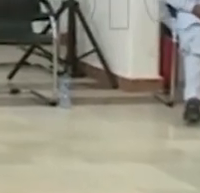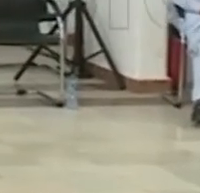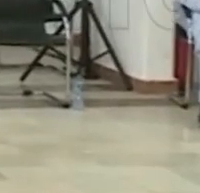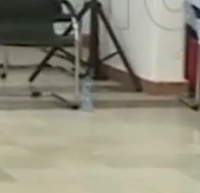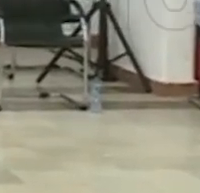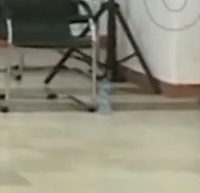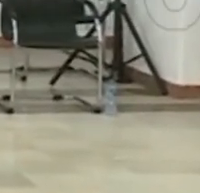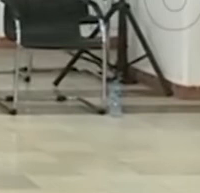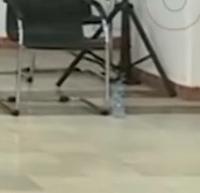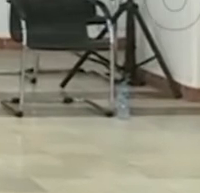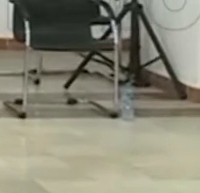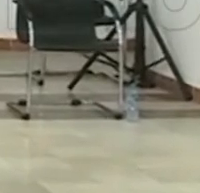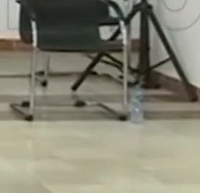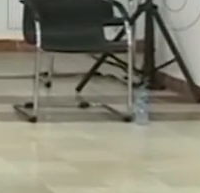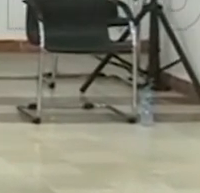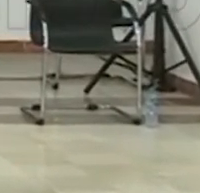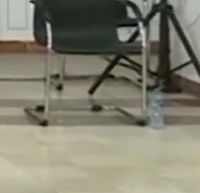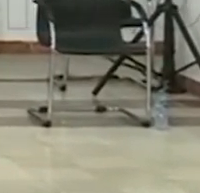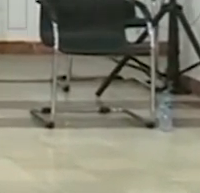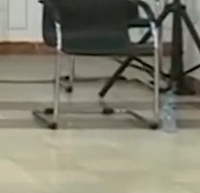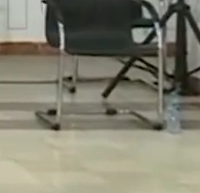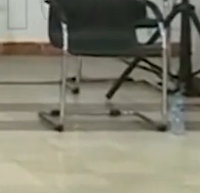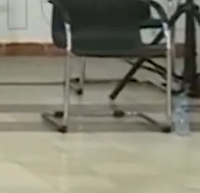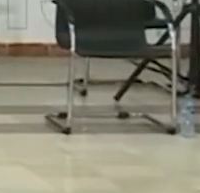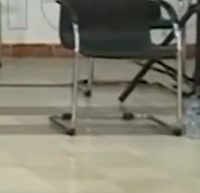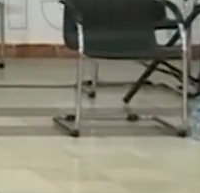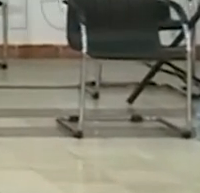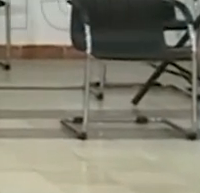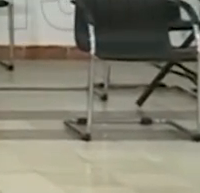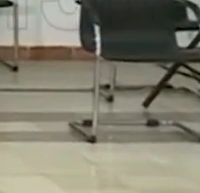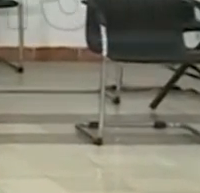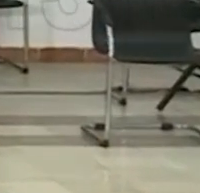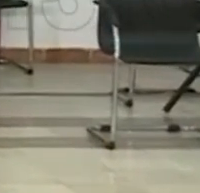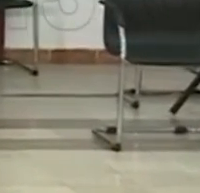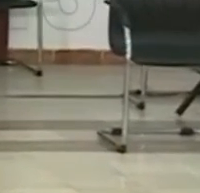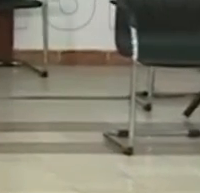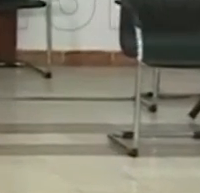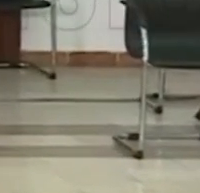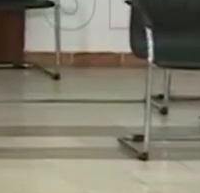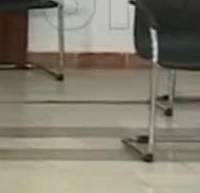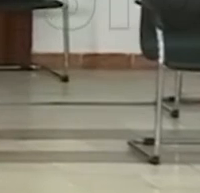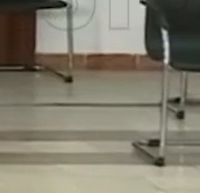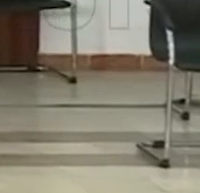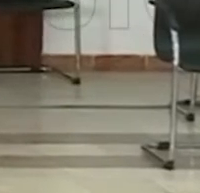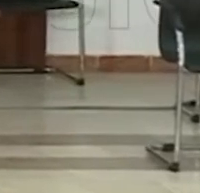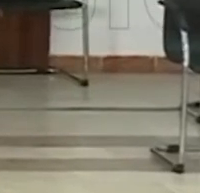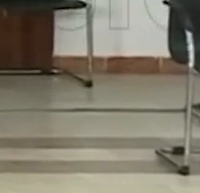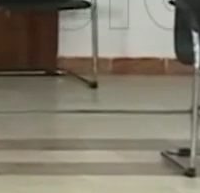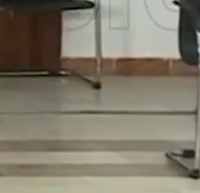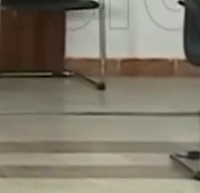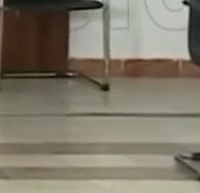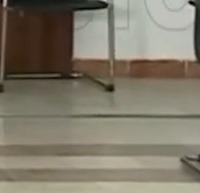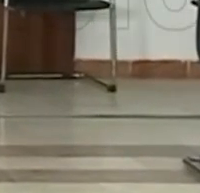Nigerians. We also thank Nigerians who have been watching and listening for guidance